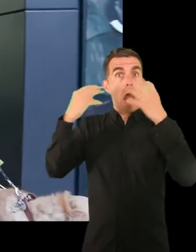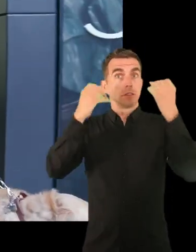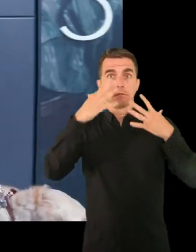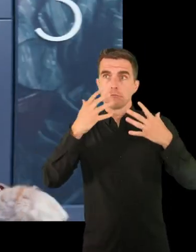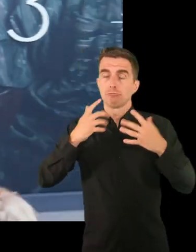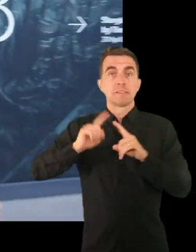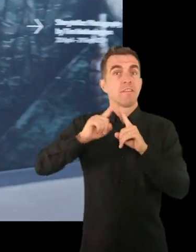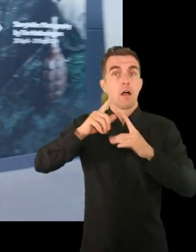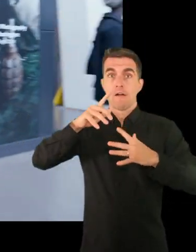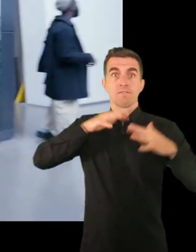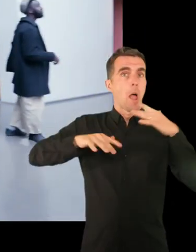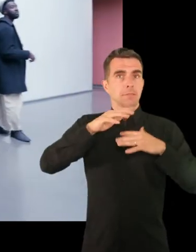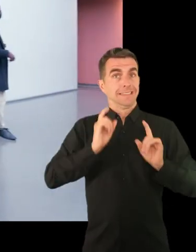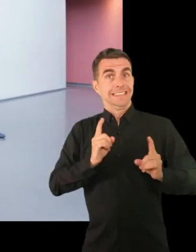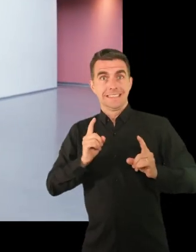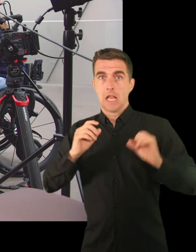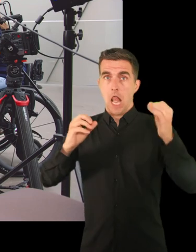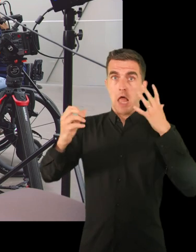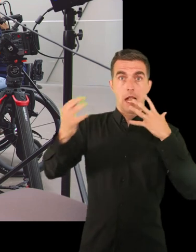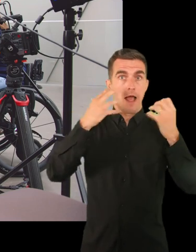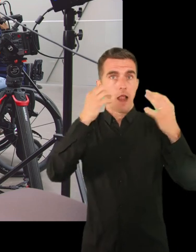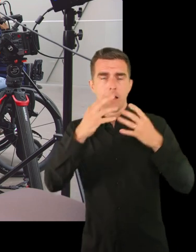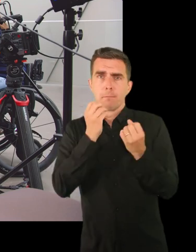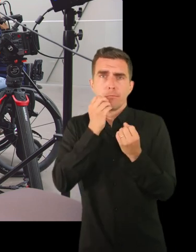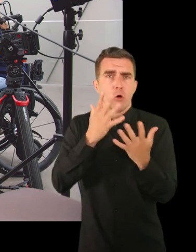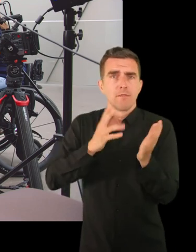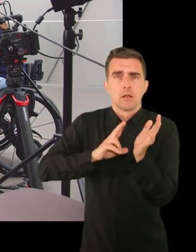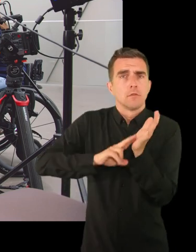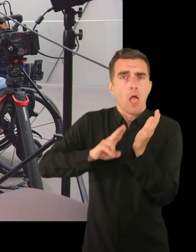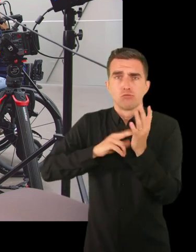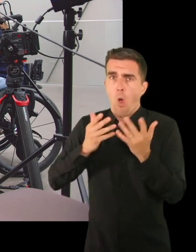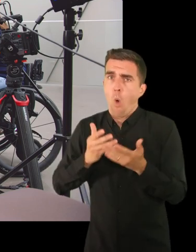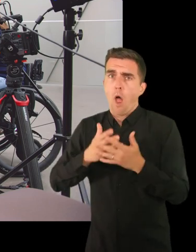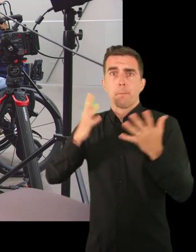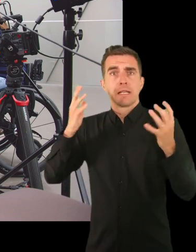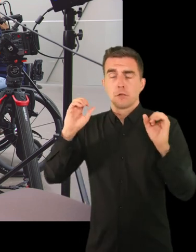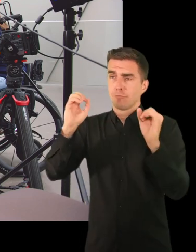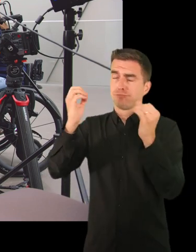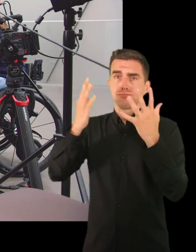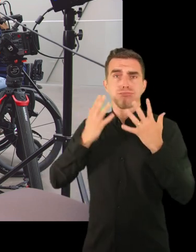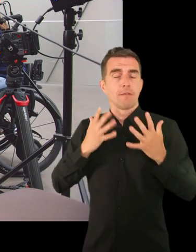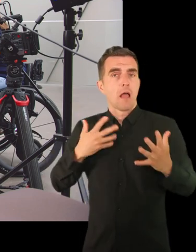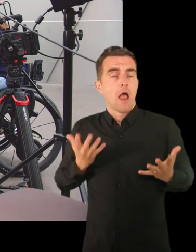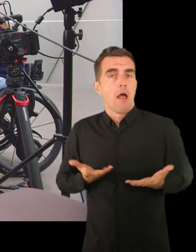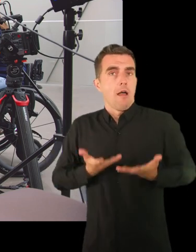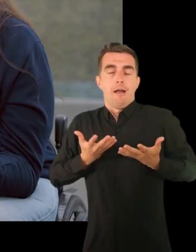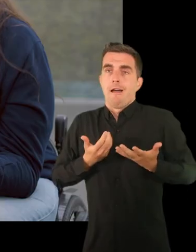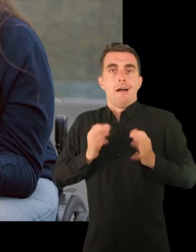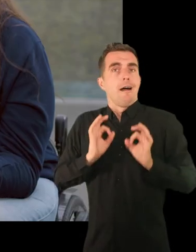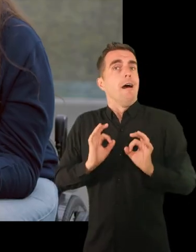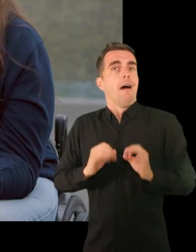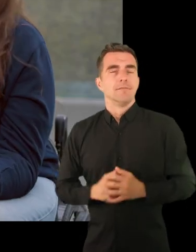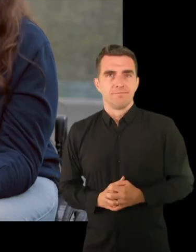was used to create environments. You know, up here we've got all this beautiful, natural, open,